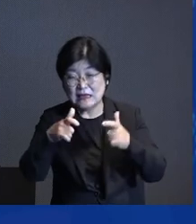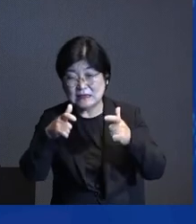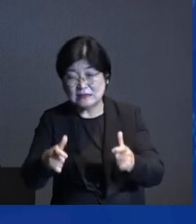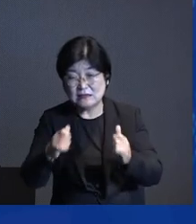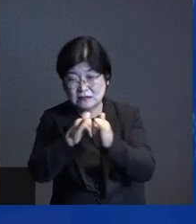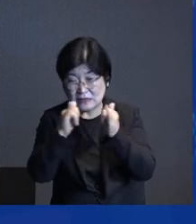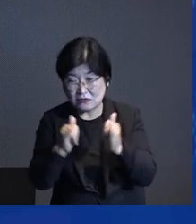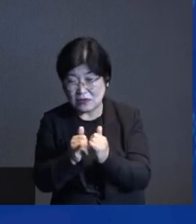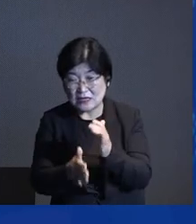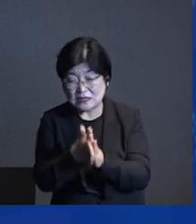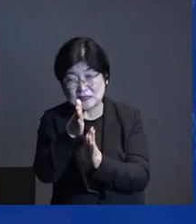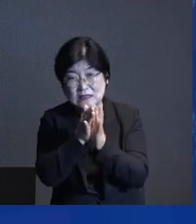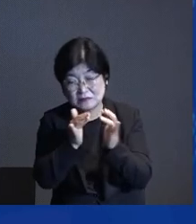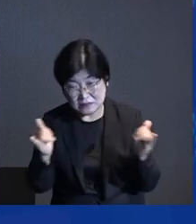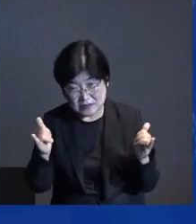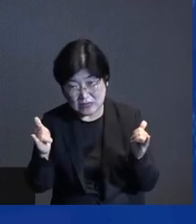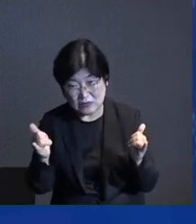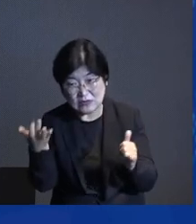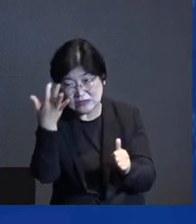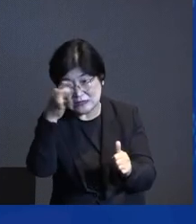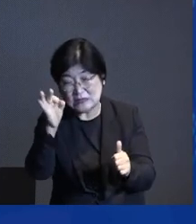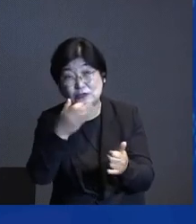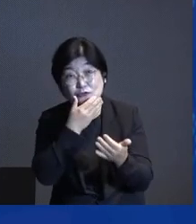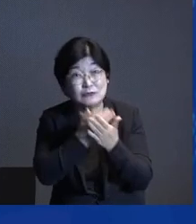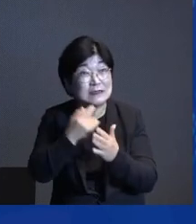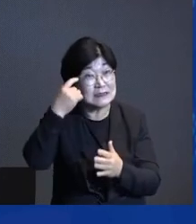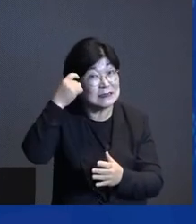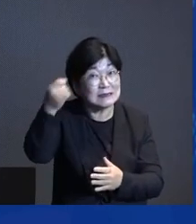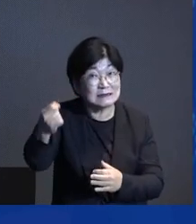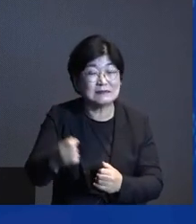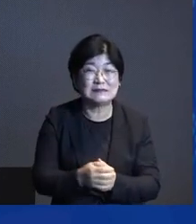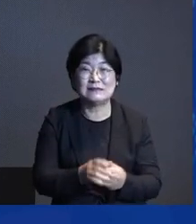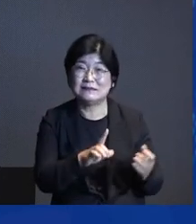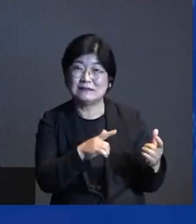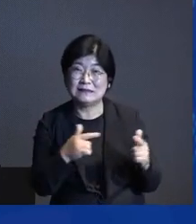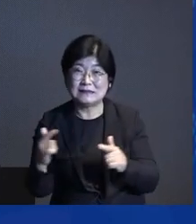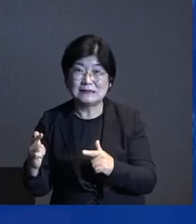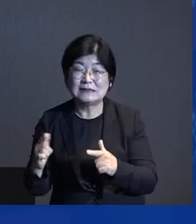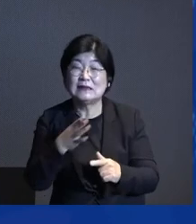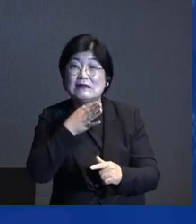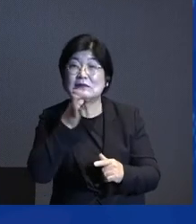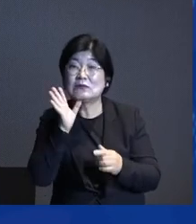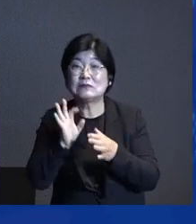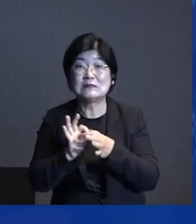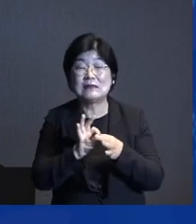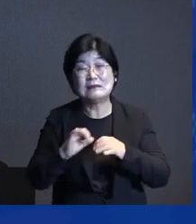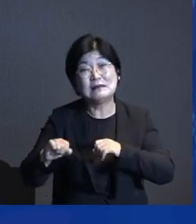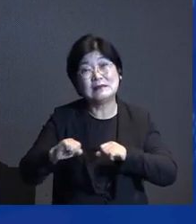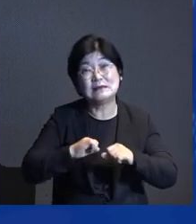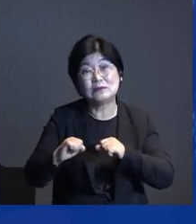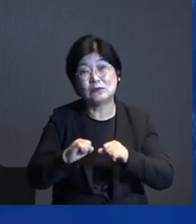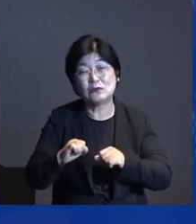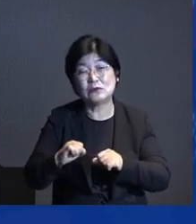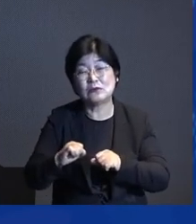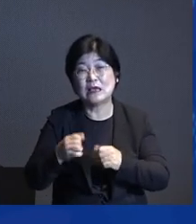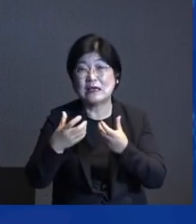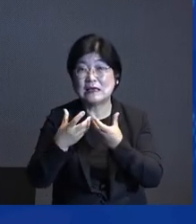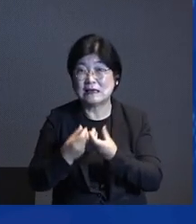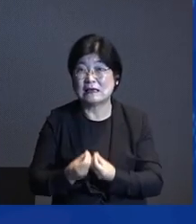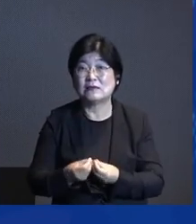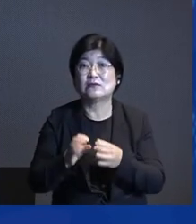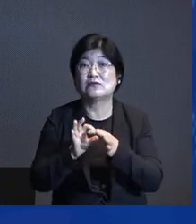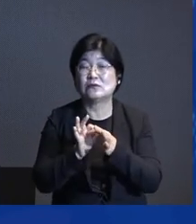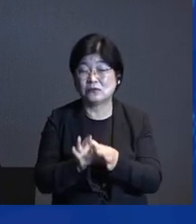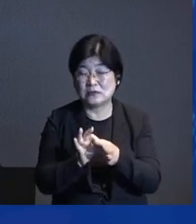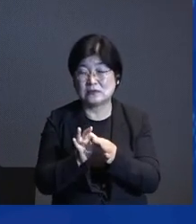we have models for older people, we understand that this is not aiming